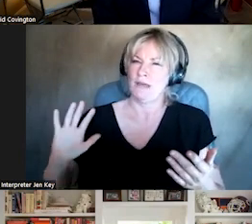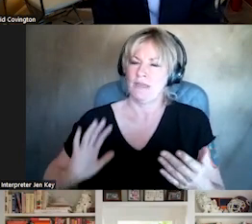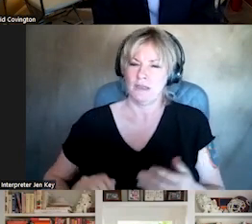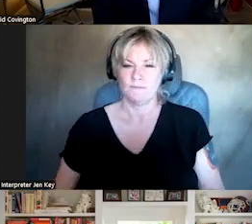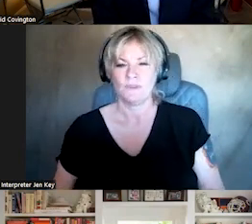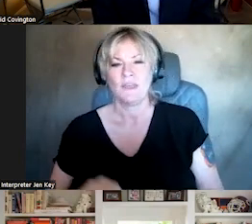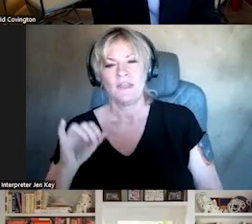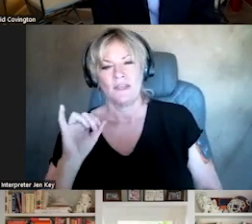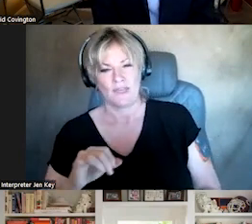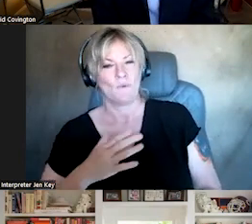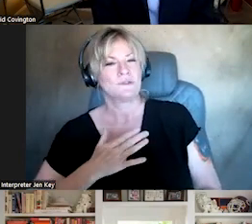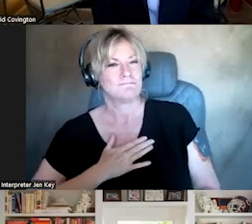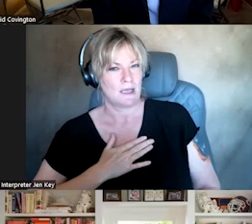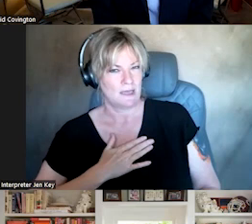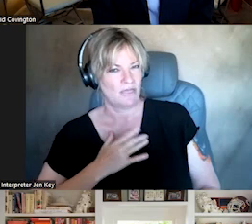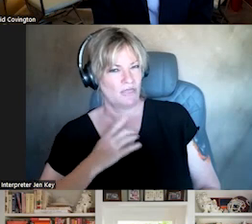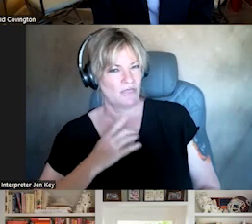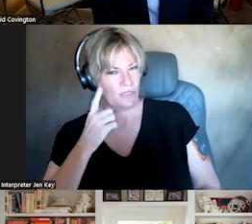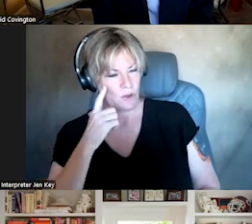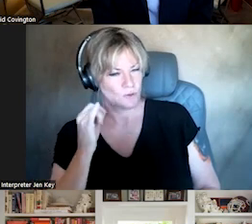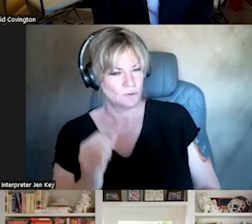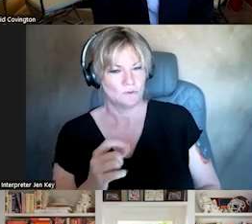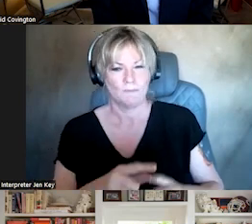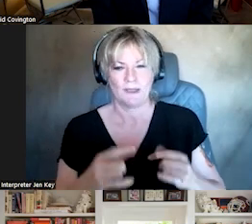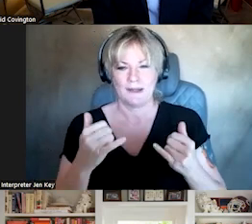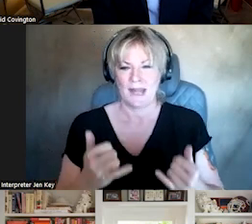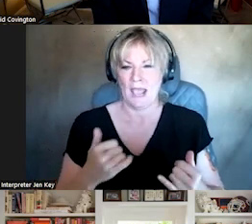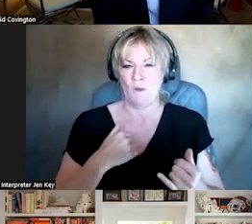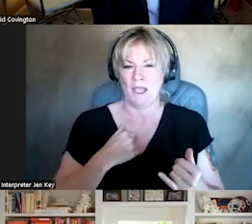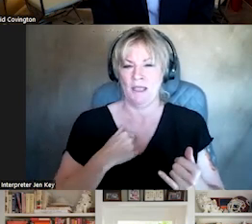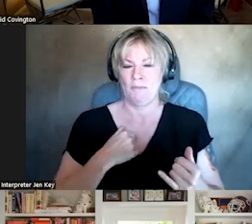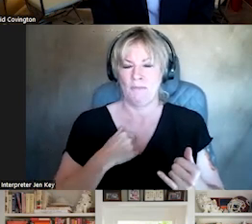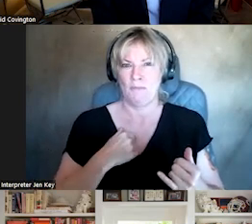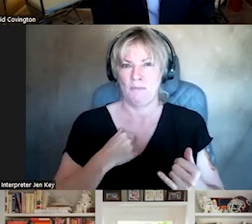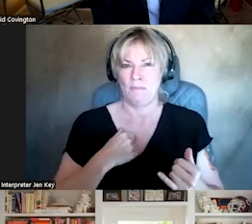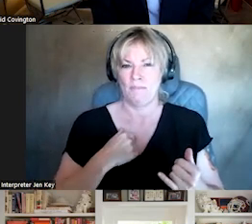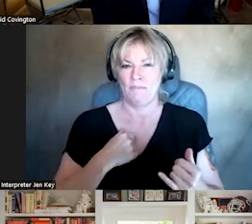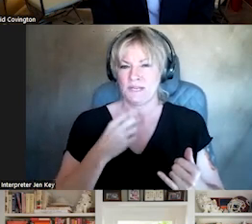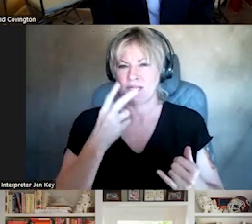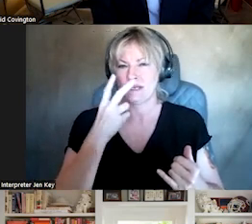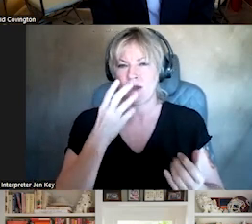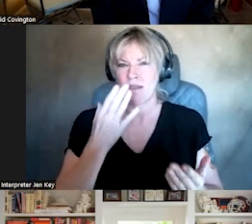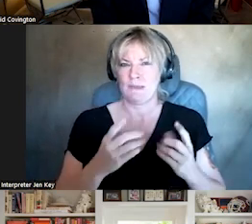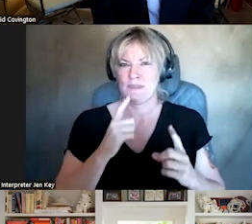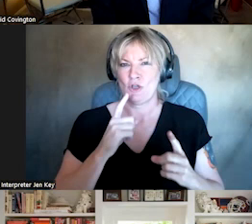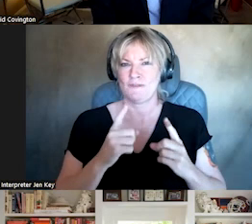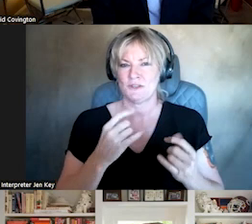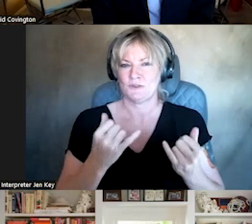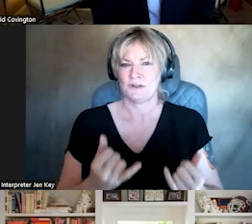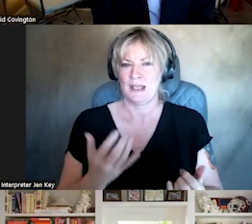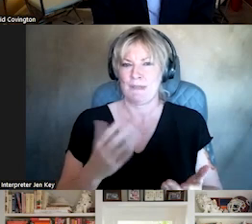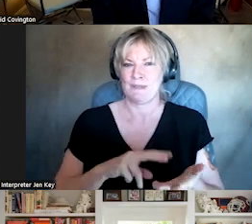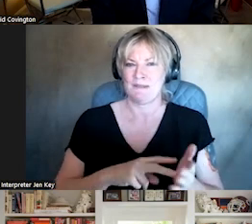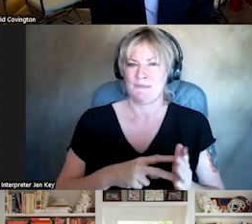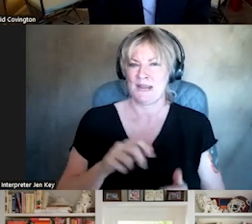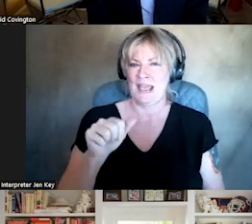was my thinking, but I now am wondering if the conversation today may mean A is